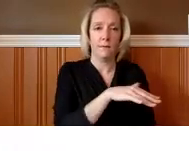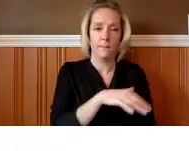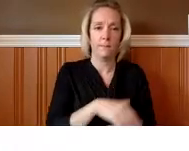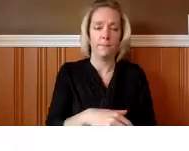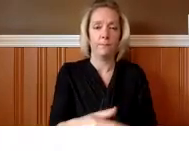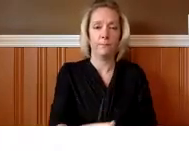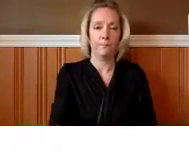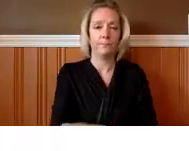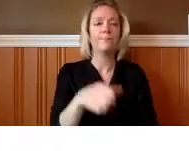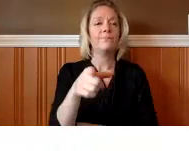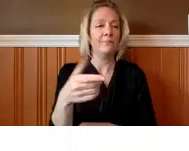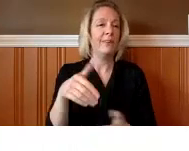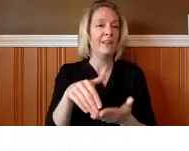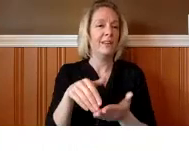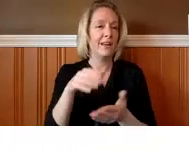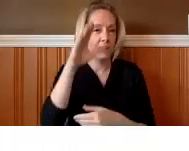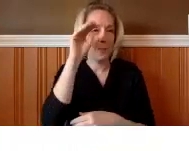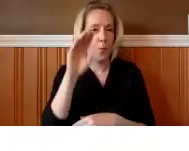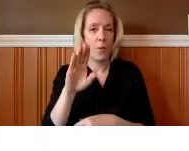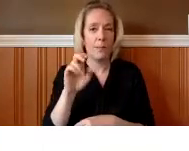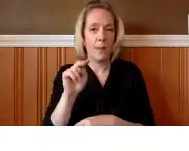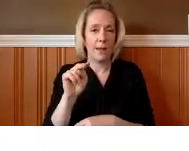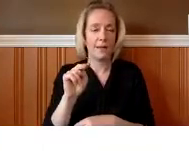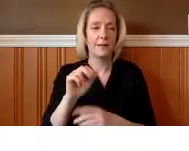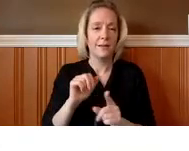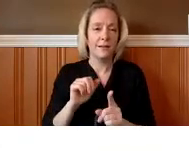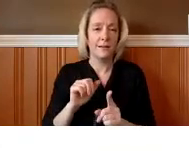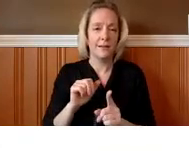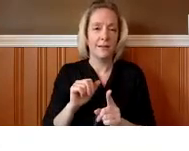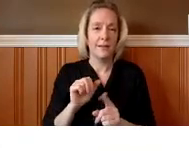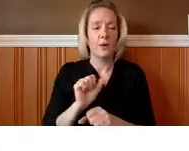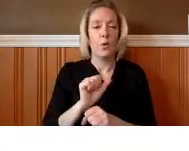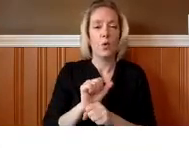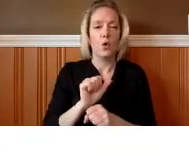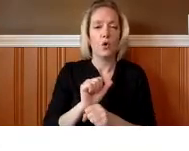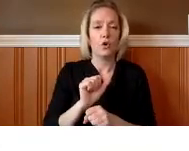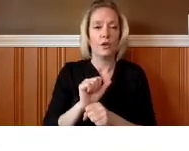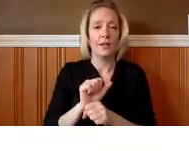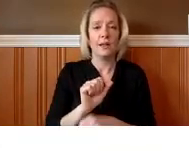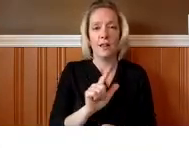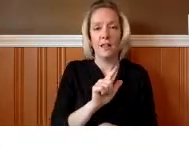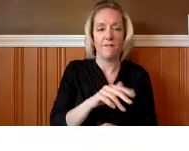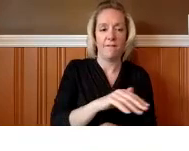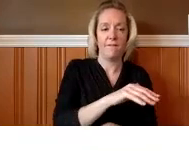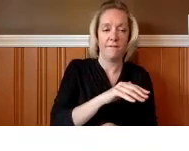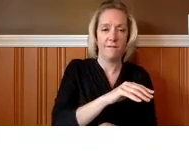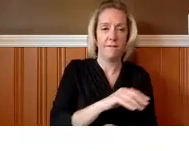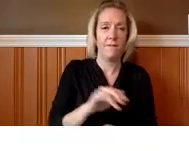And here we have Ben again in the first two. He's working in his inferior field and his left visual field.